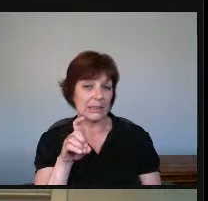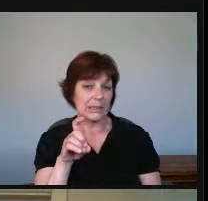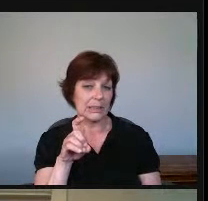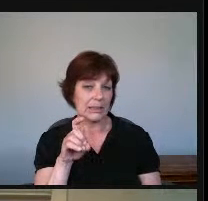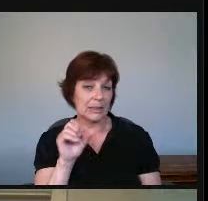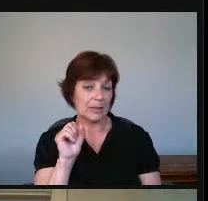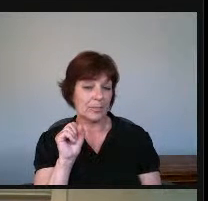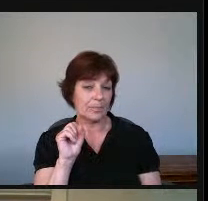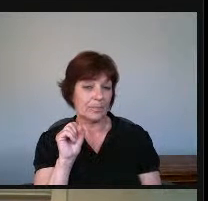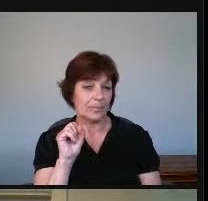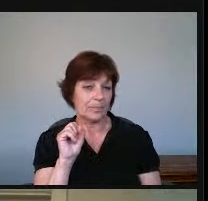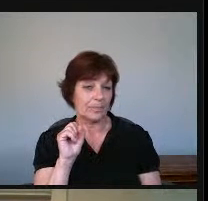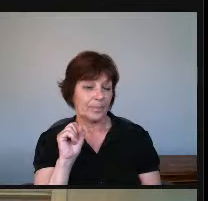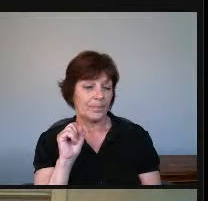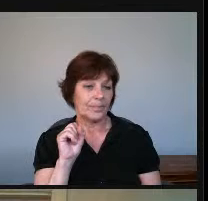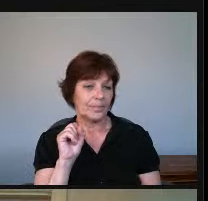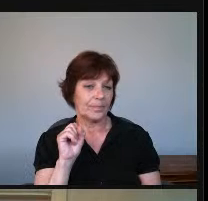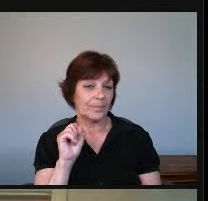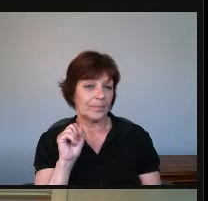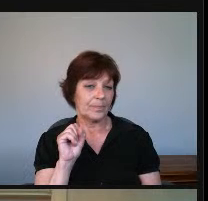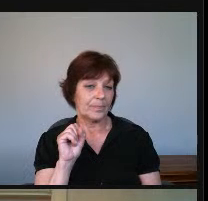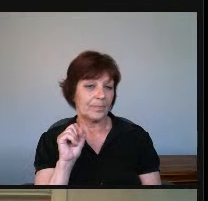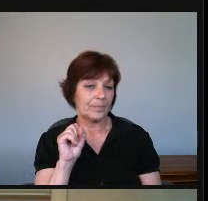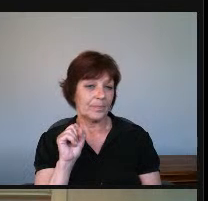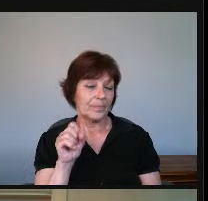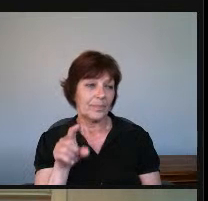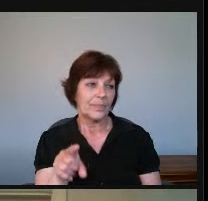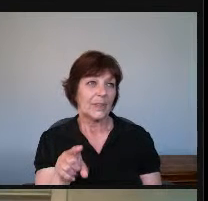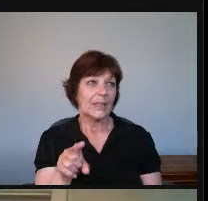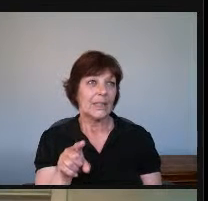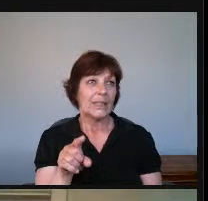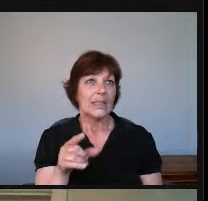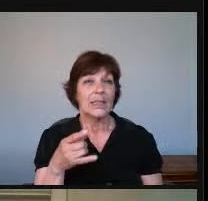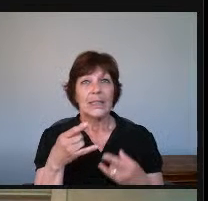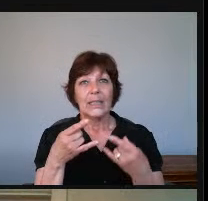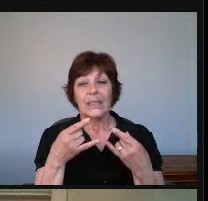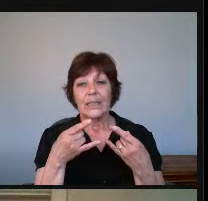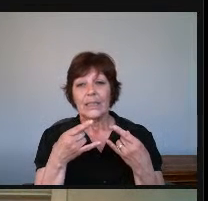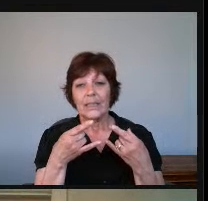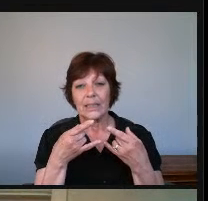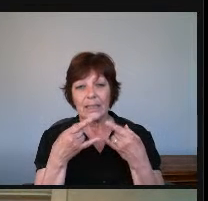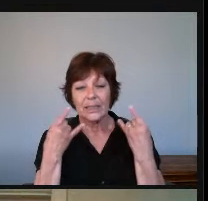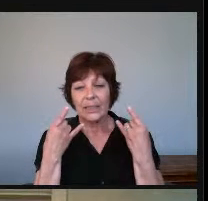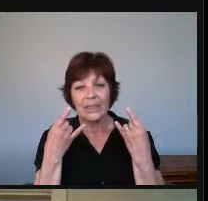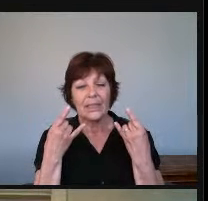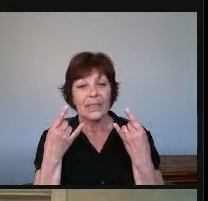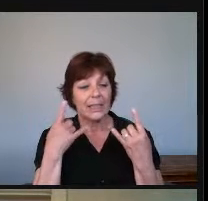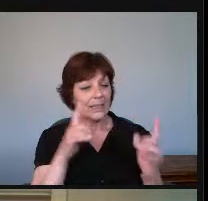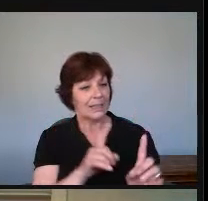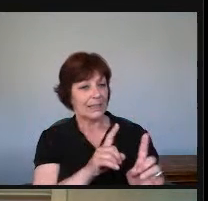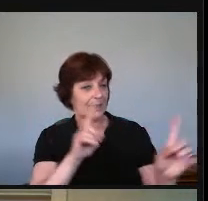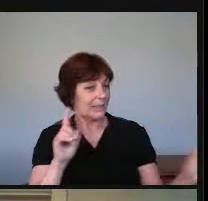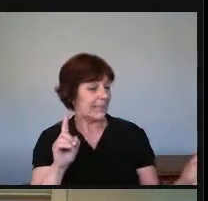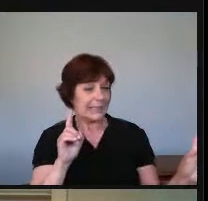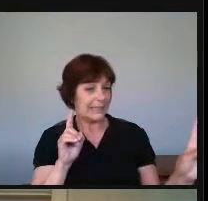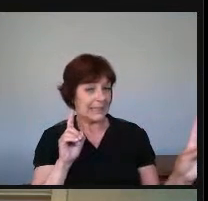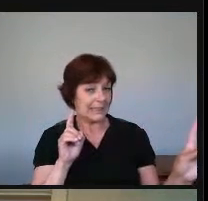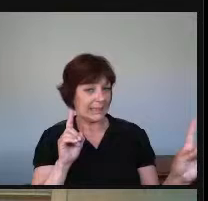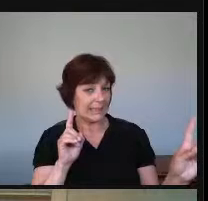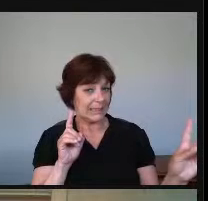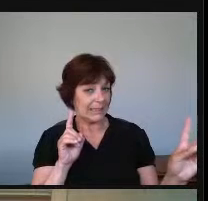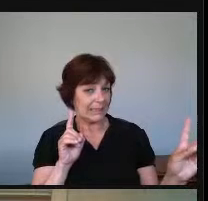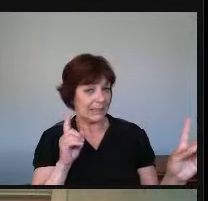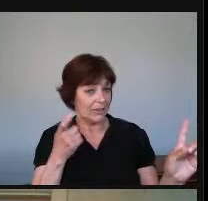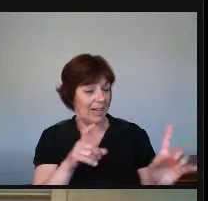I think you certainly should be wearing a mask, and I'm not sure why. And that's safe. You're going to have to maintain social